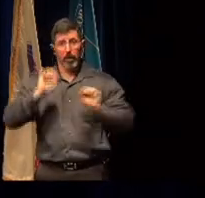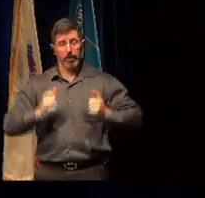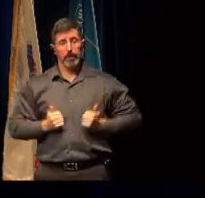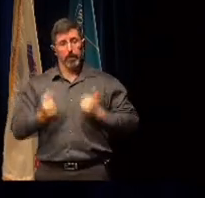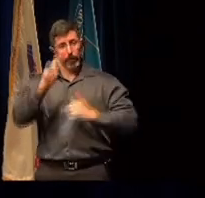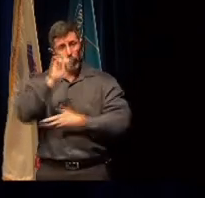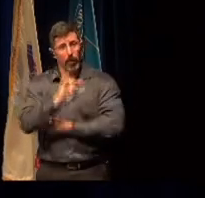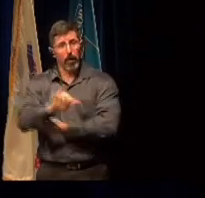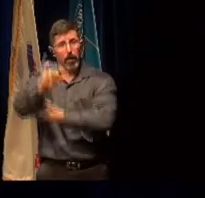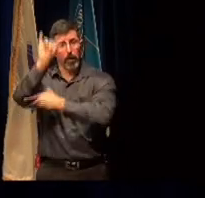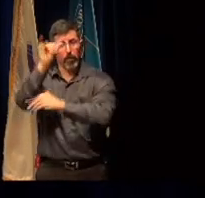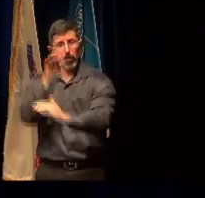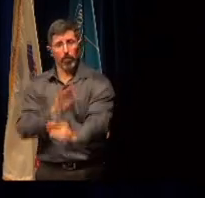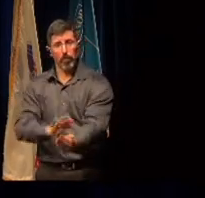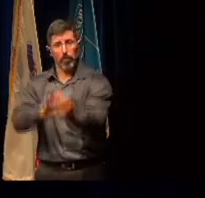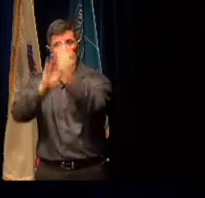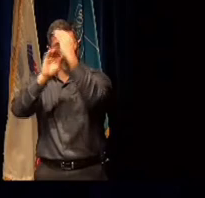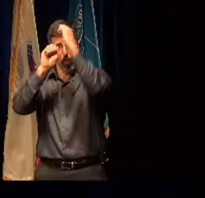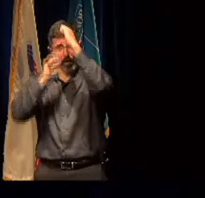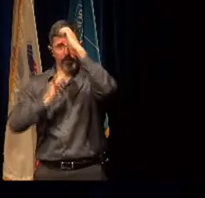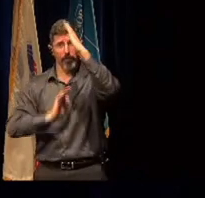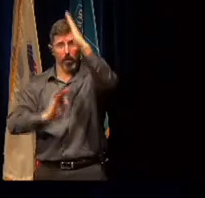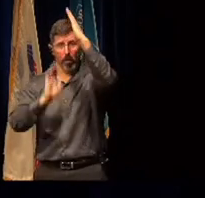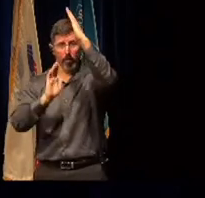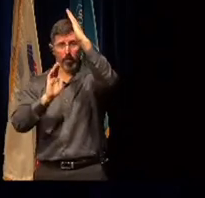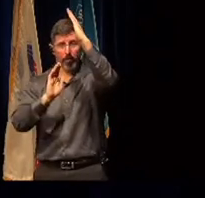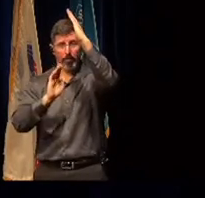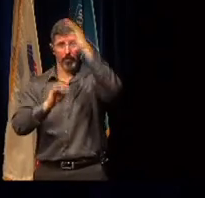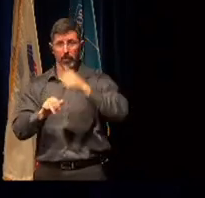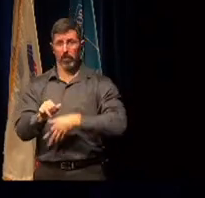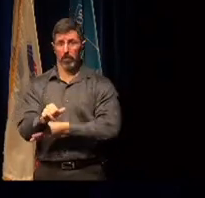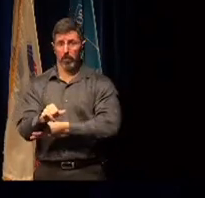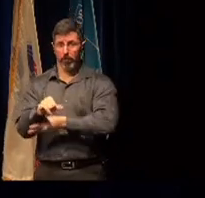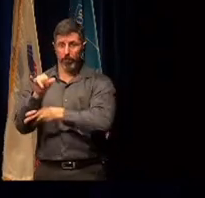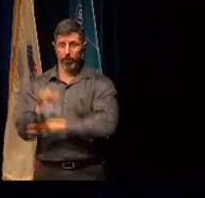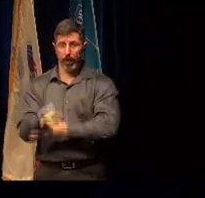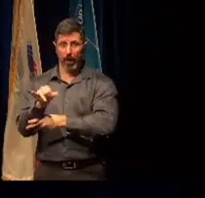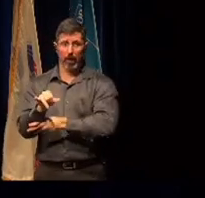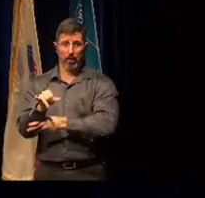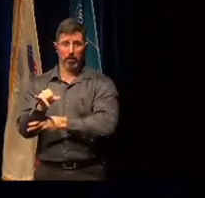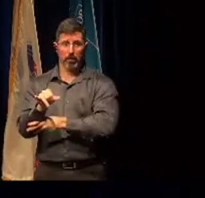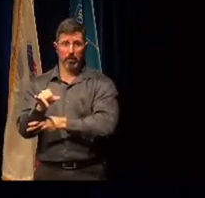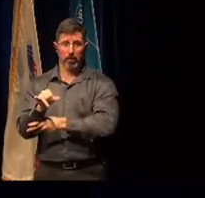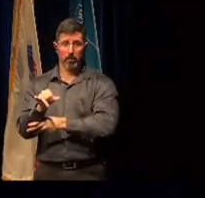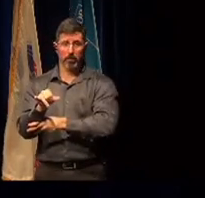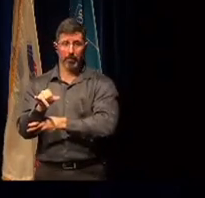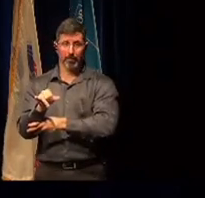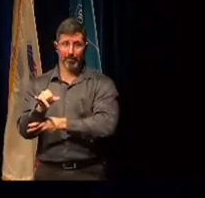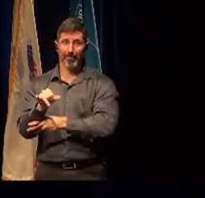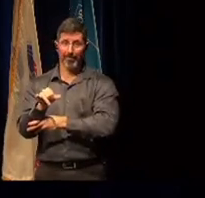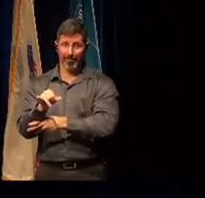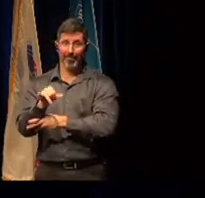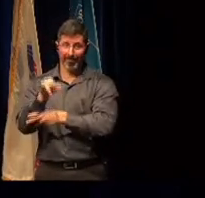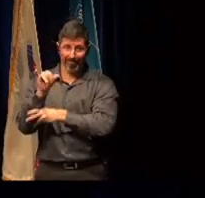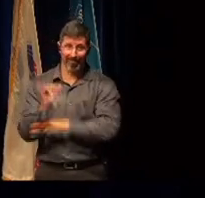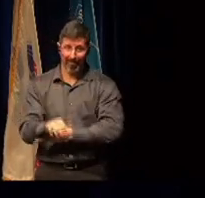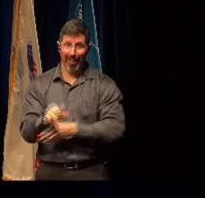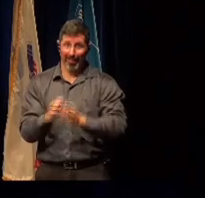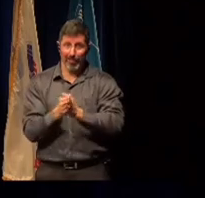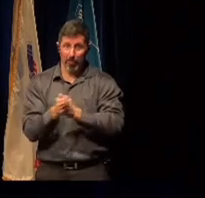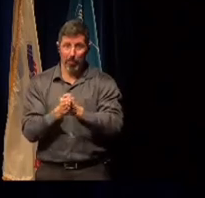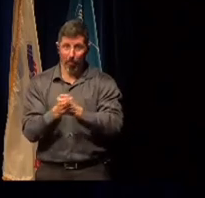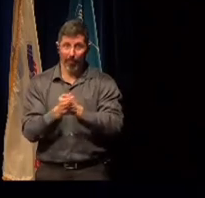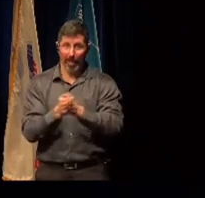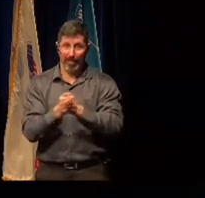very presence of our Heavenly Father. And that, my friends, is the heart of what I know compelled Gary to spend